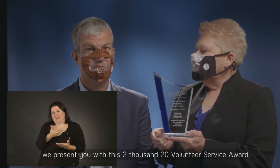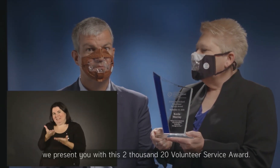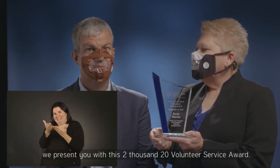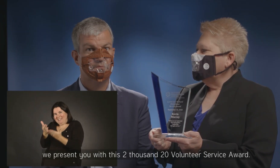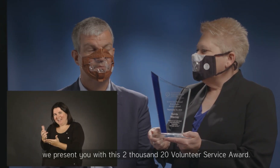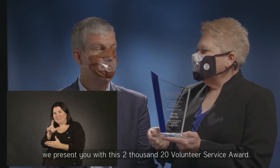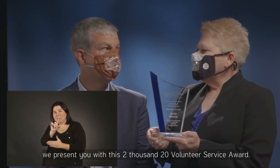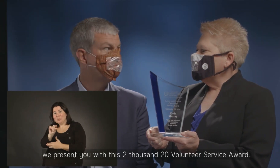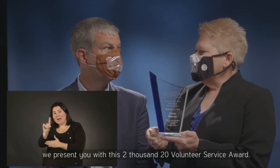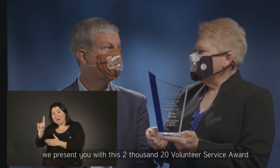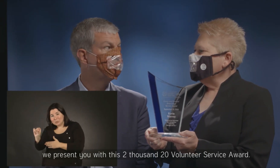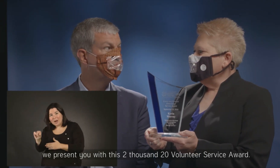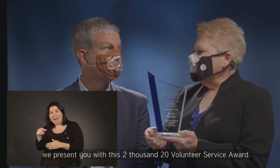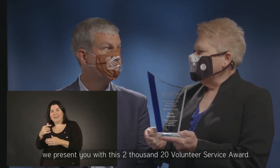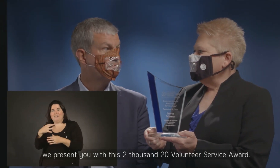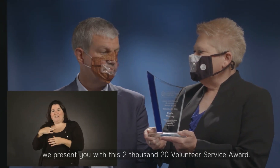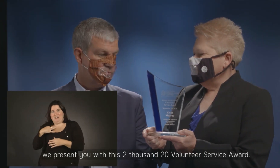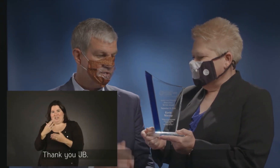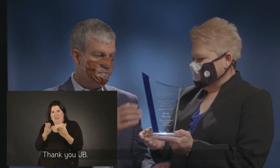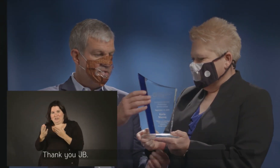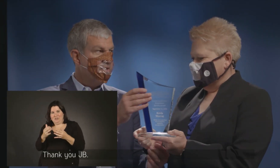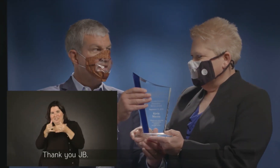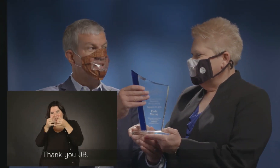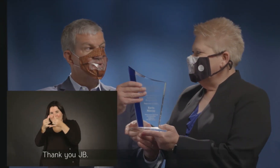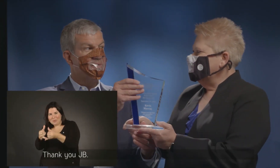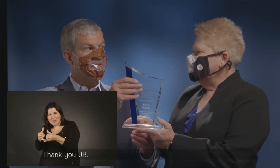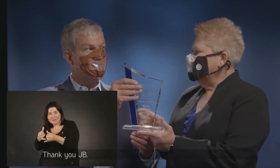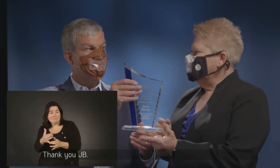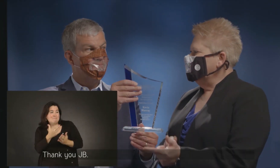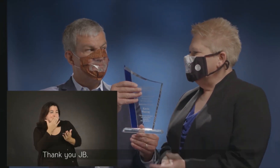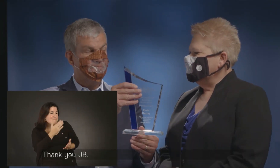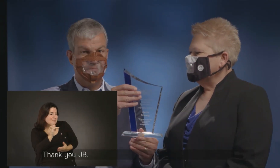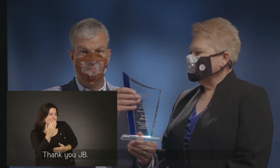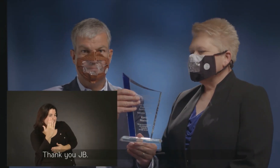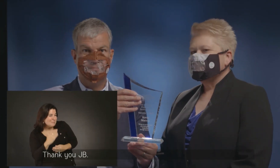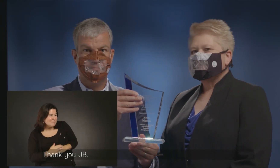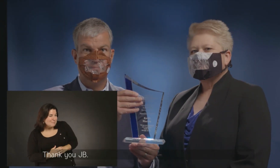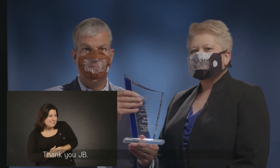2020 Volunteer Service Award. Thank you, JB.